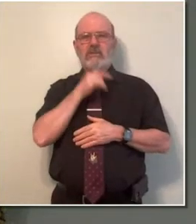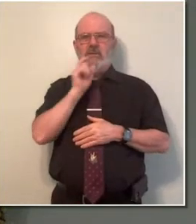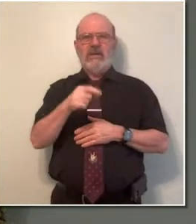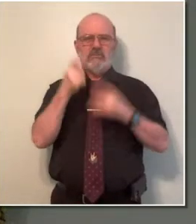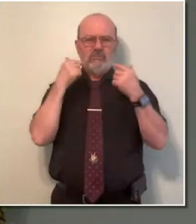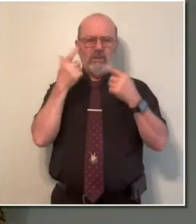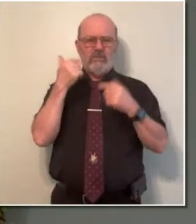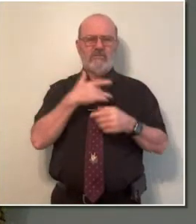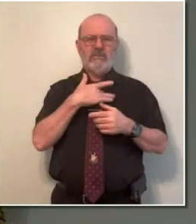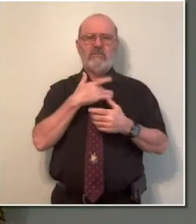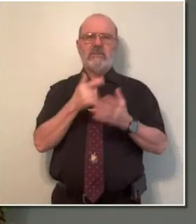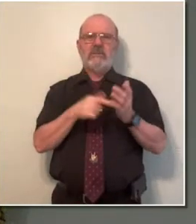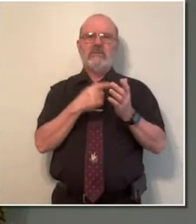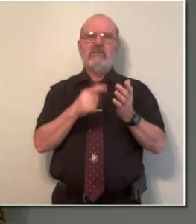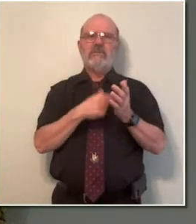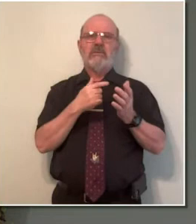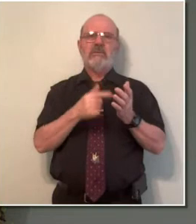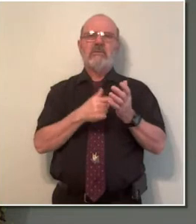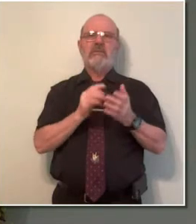but sometimes